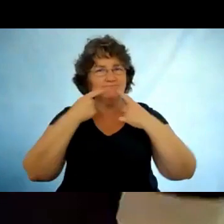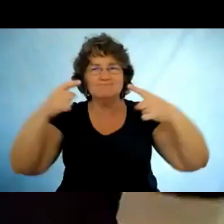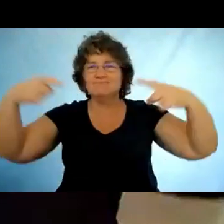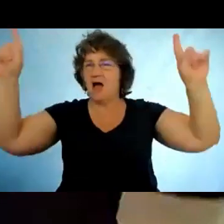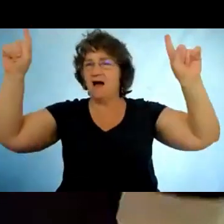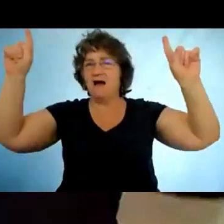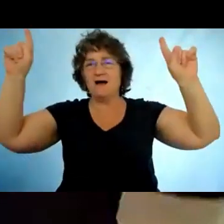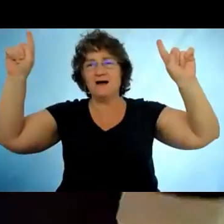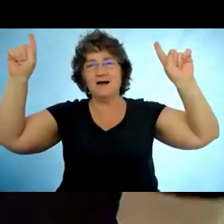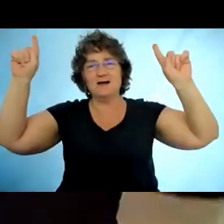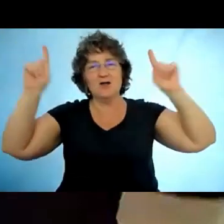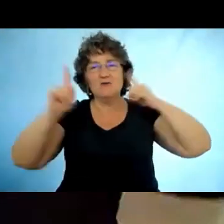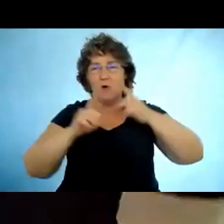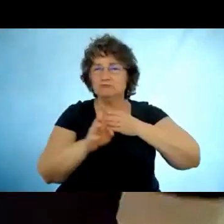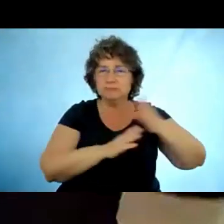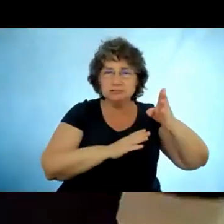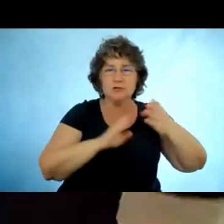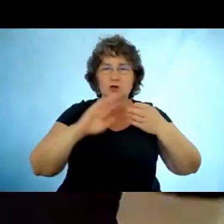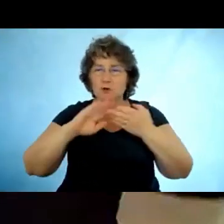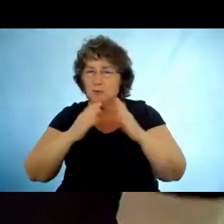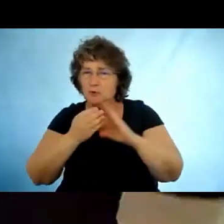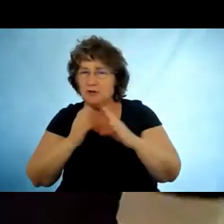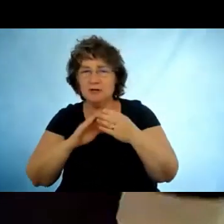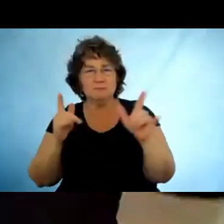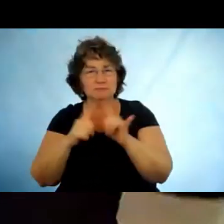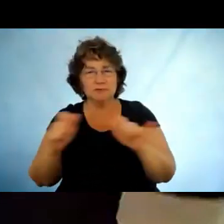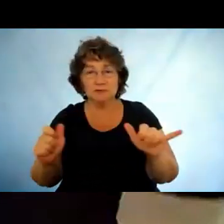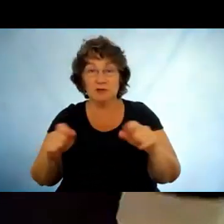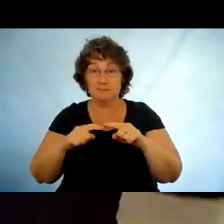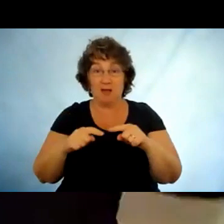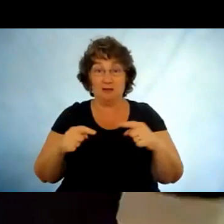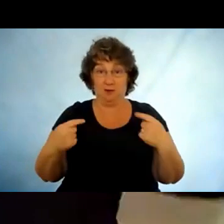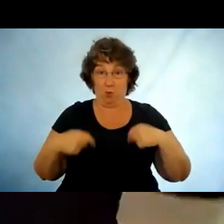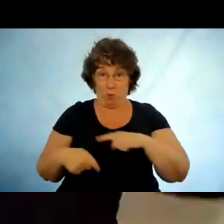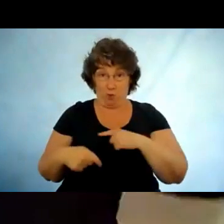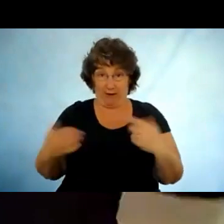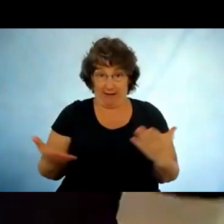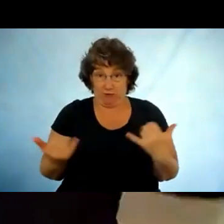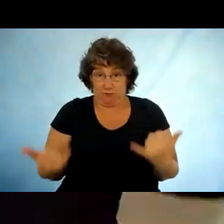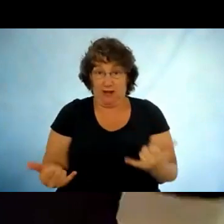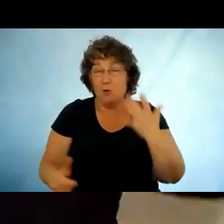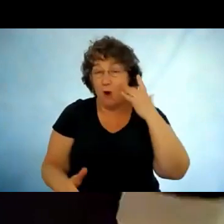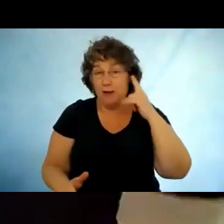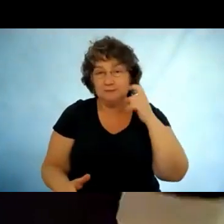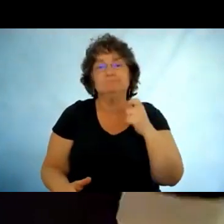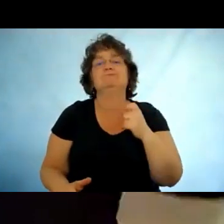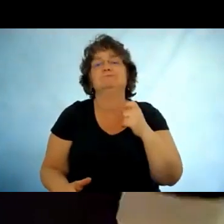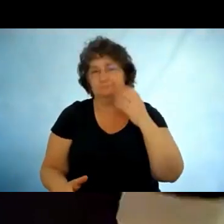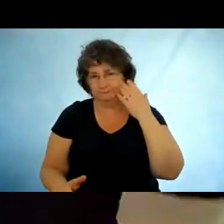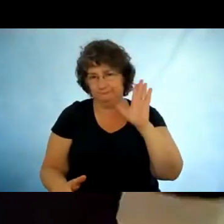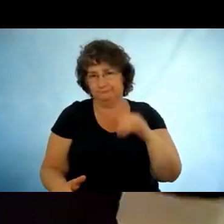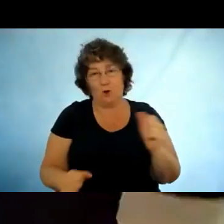life. But we're here today because we know that is not the case for every young person. As you heard in